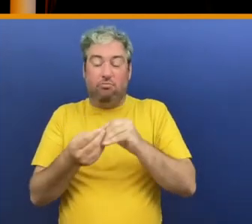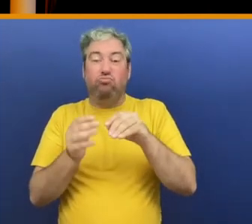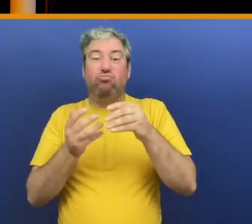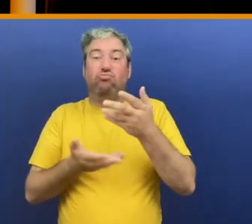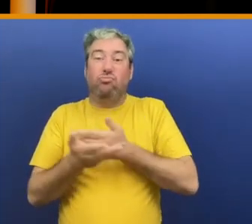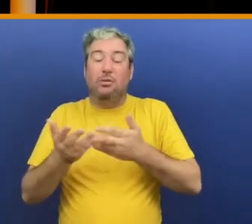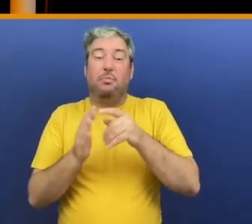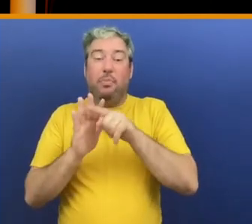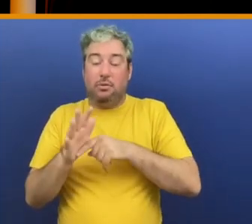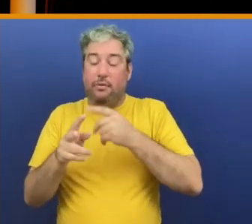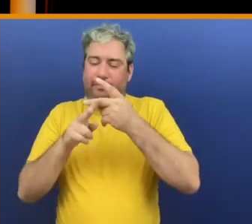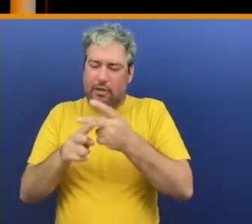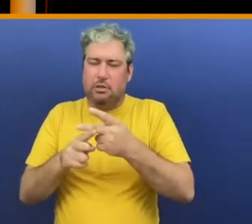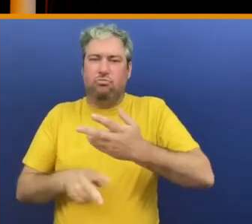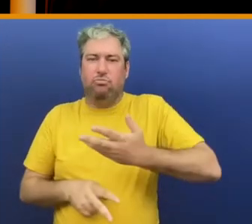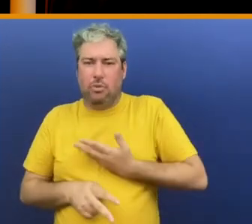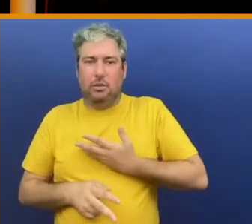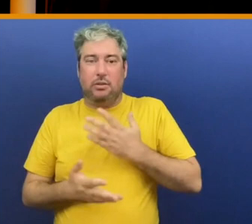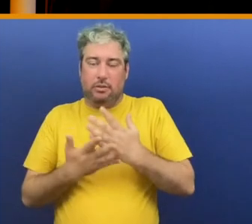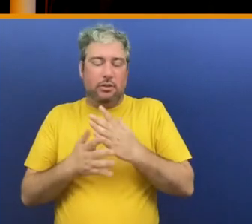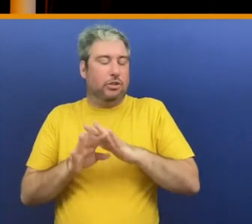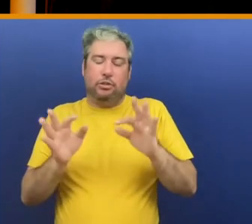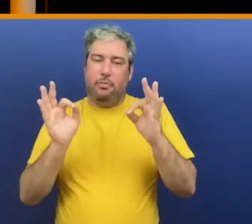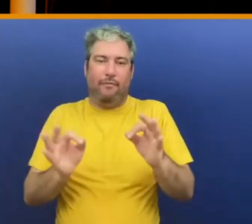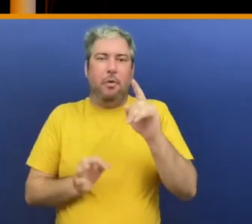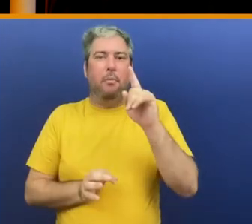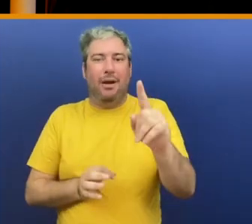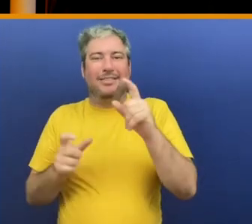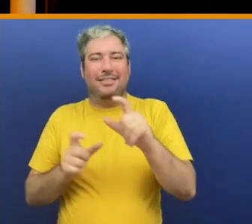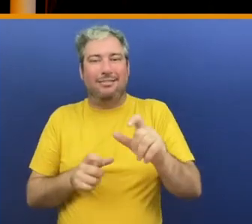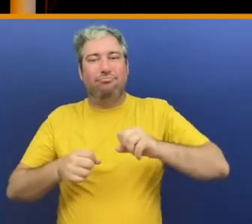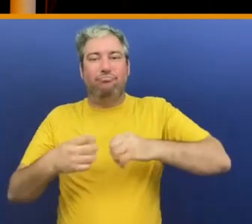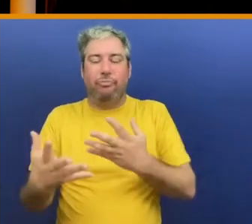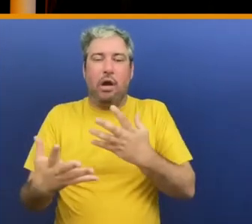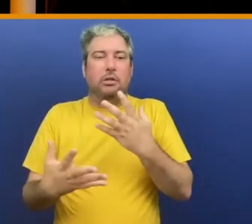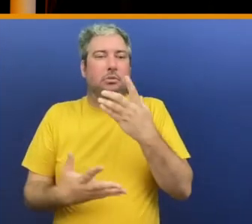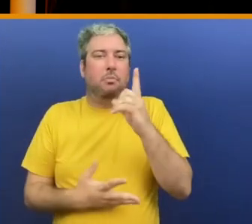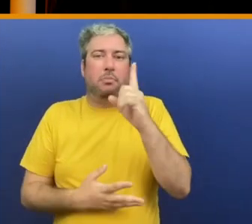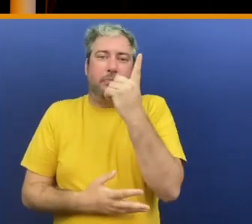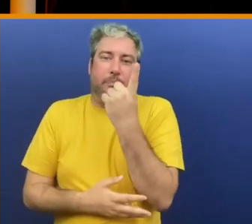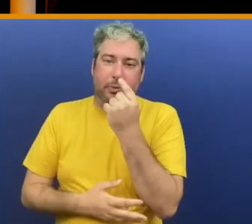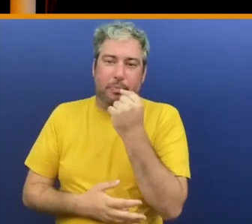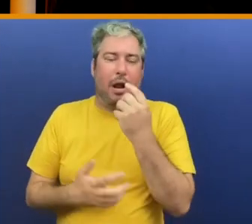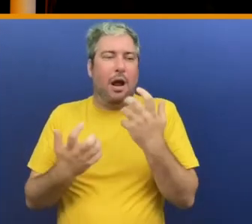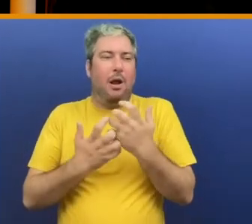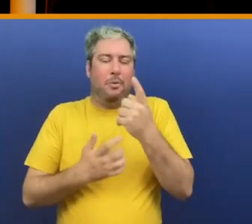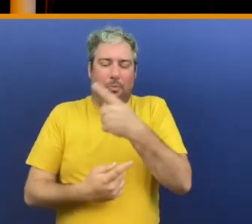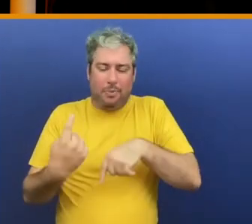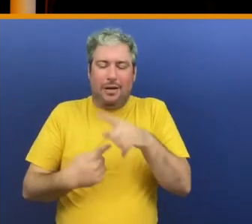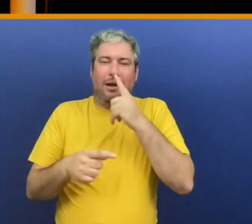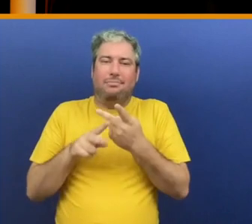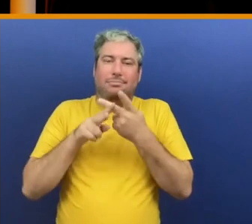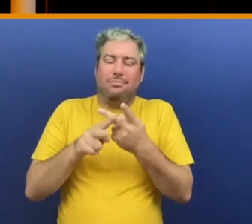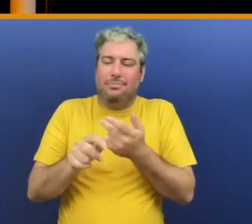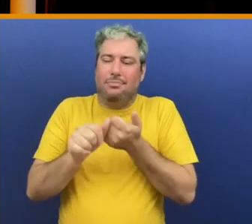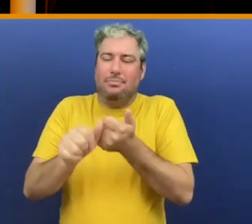possible, of what we could do to help foster these rights. And alignment with the EU in terms of trade